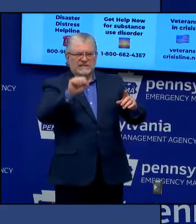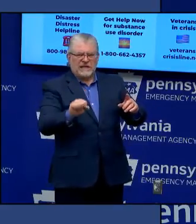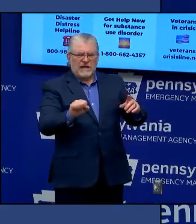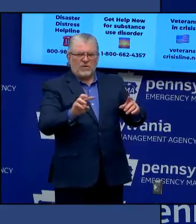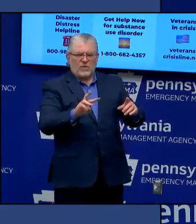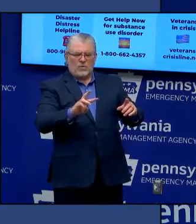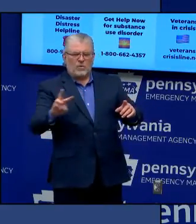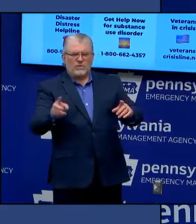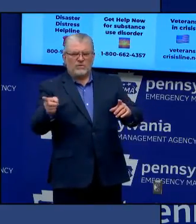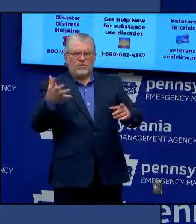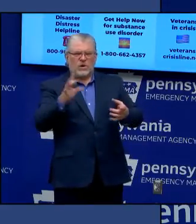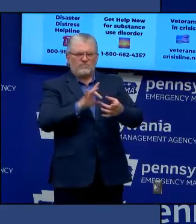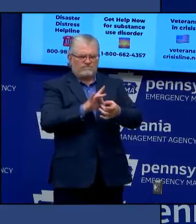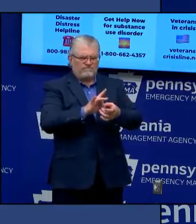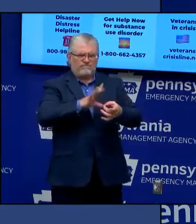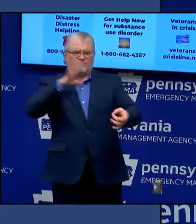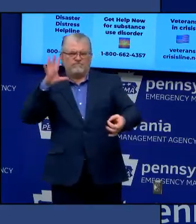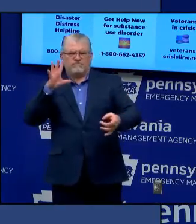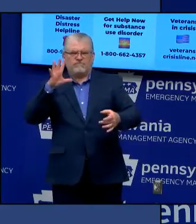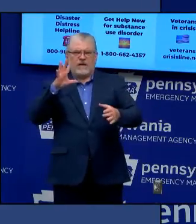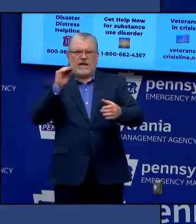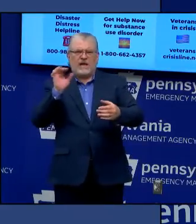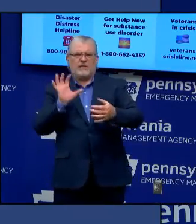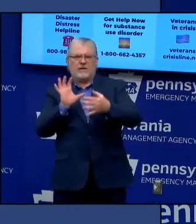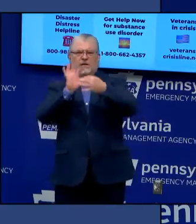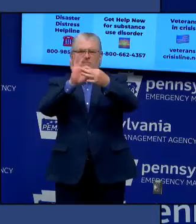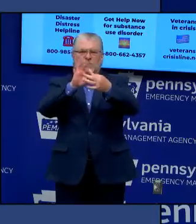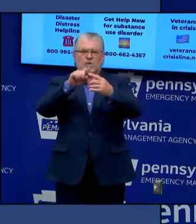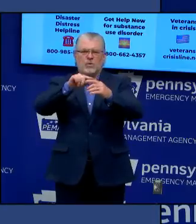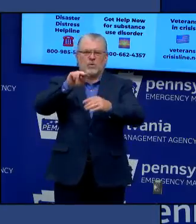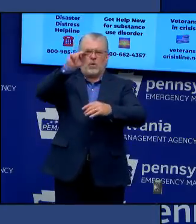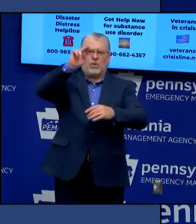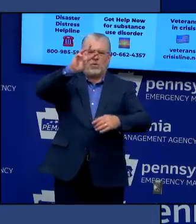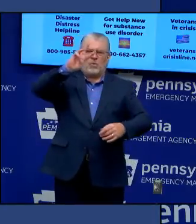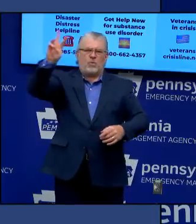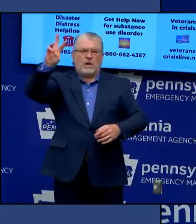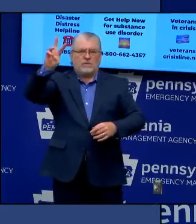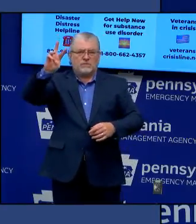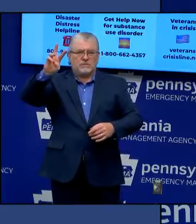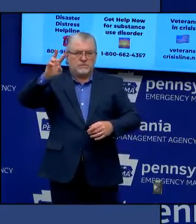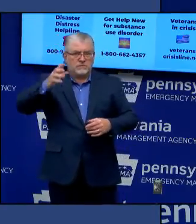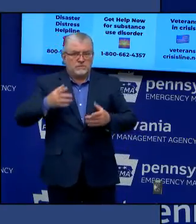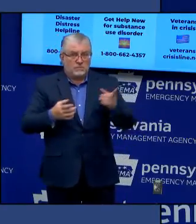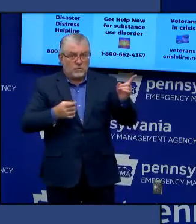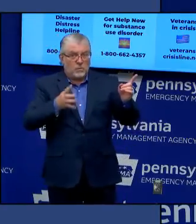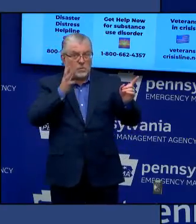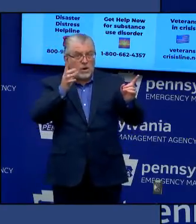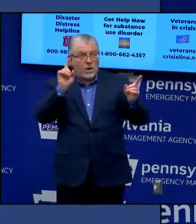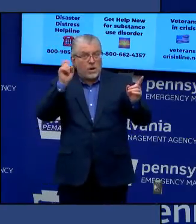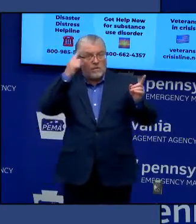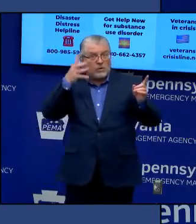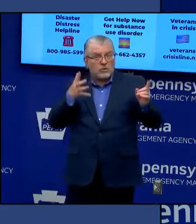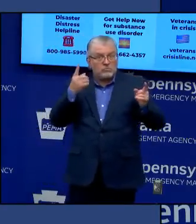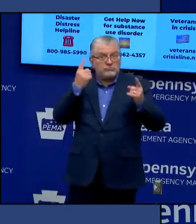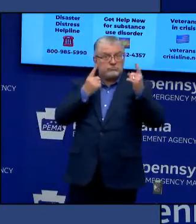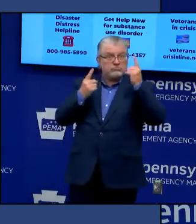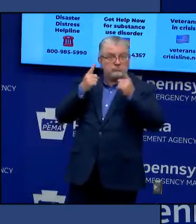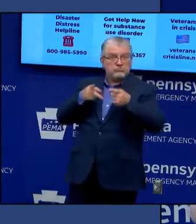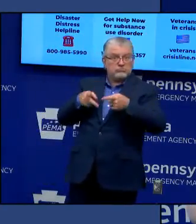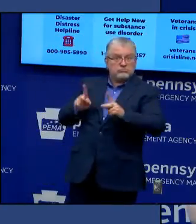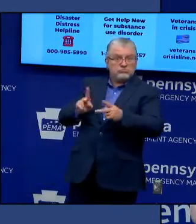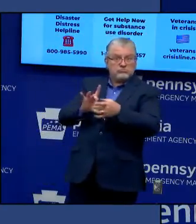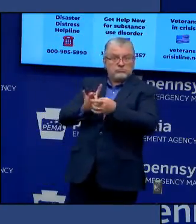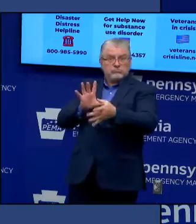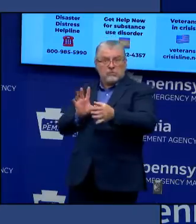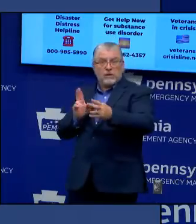to reopen sooner. Is the governor willing to consider these requests, and is there any plan to adjust the regional approach? Well, we are looking